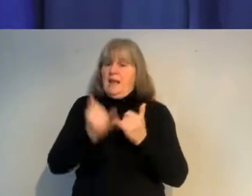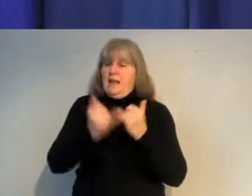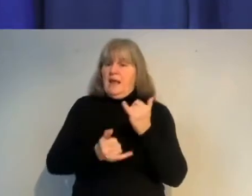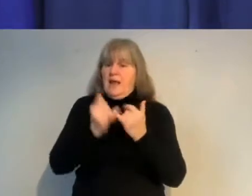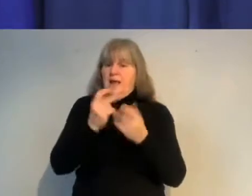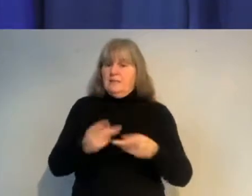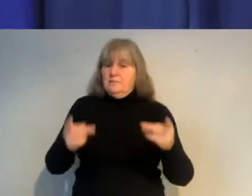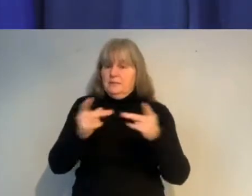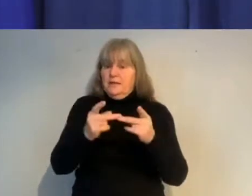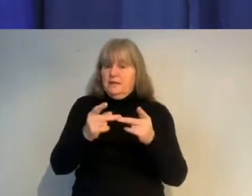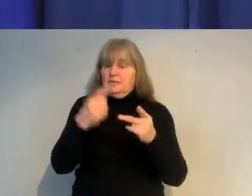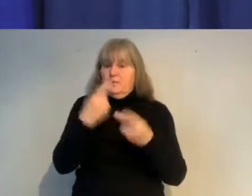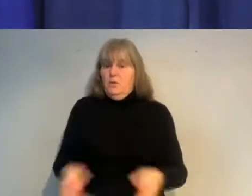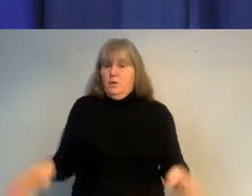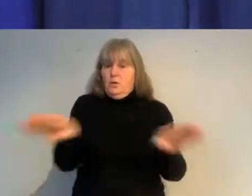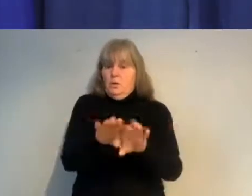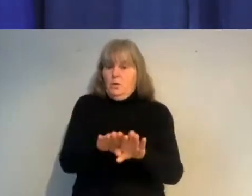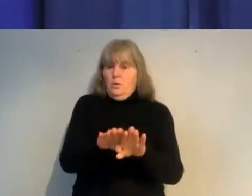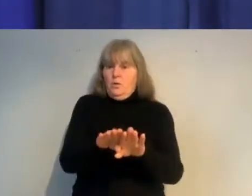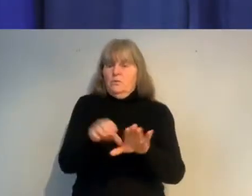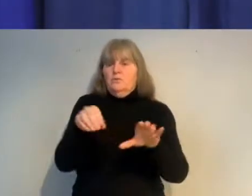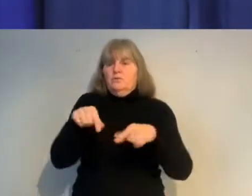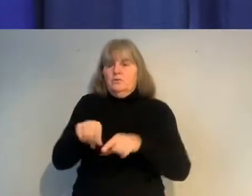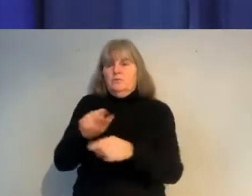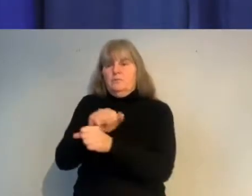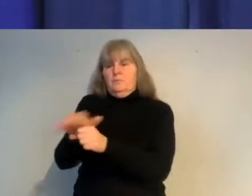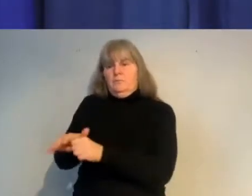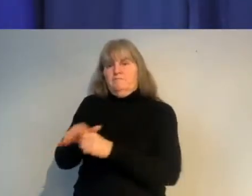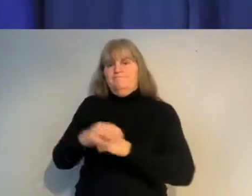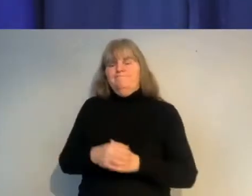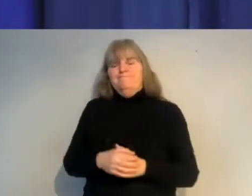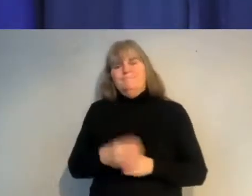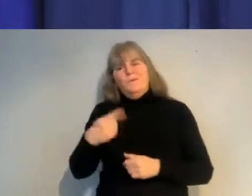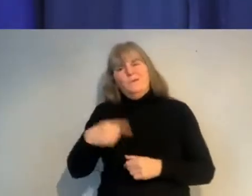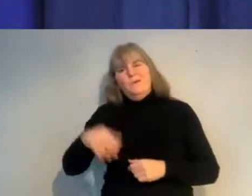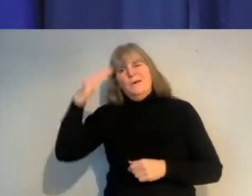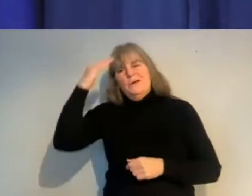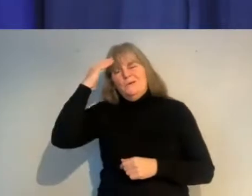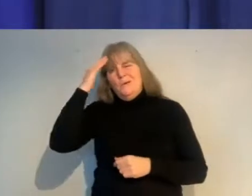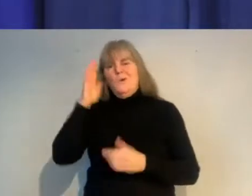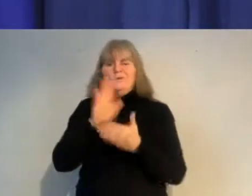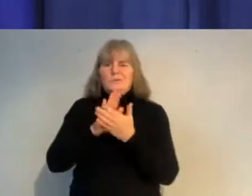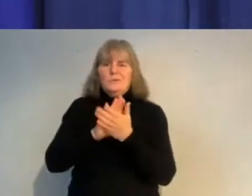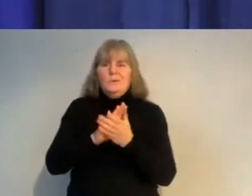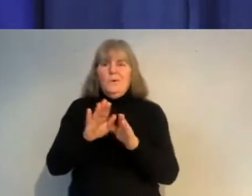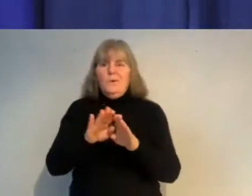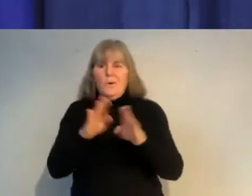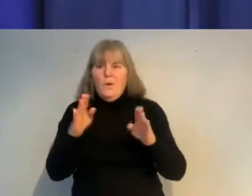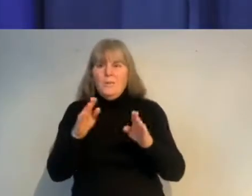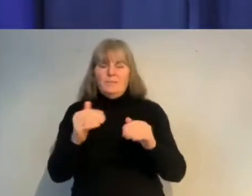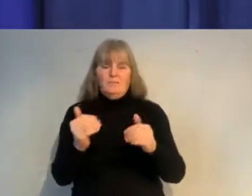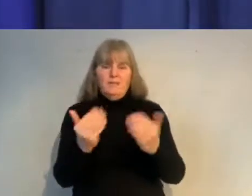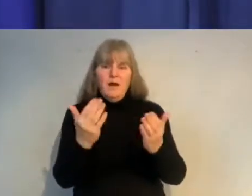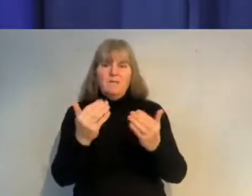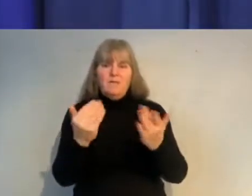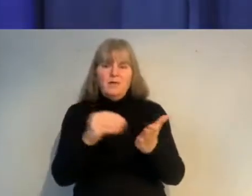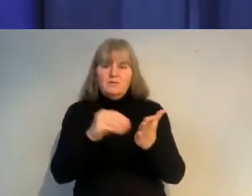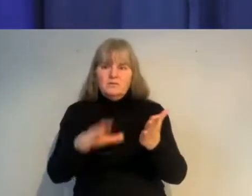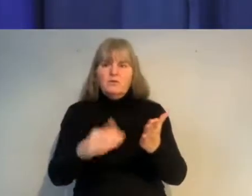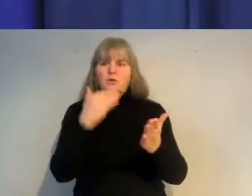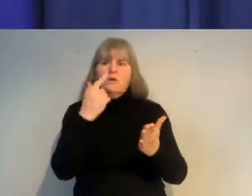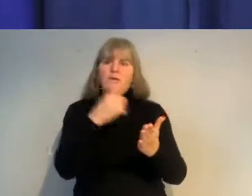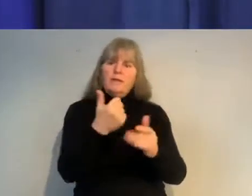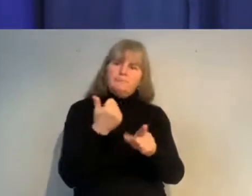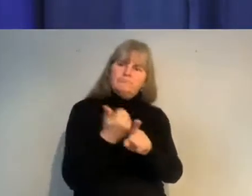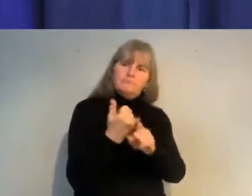close down in a pandemic. We know that keeping schools open and available to students is good for their well-being. Social